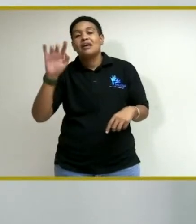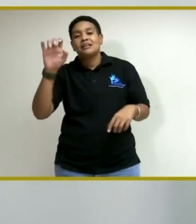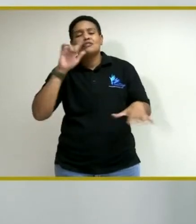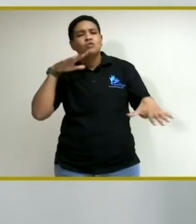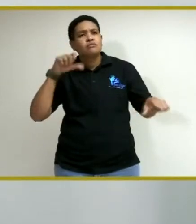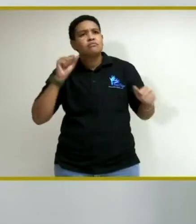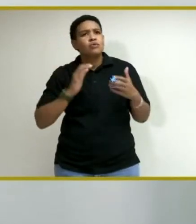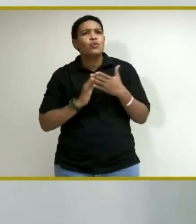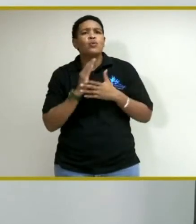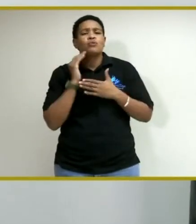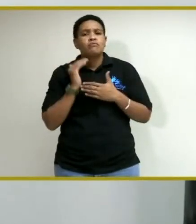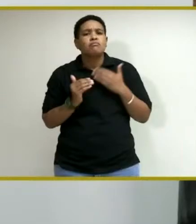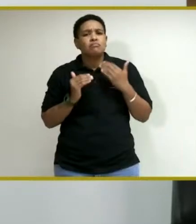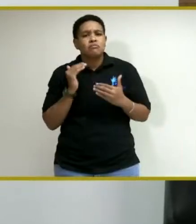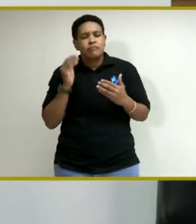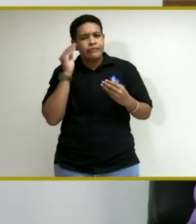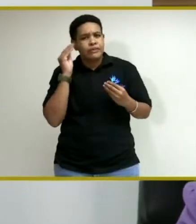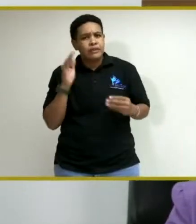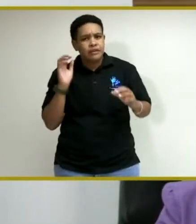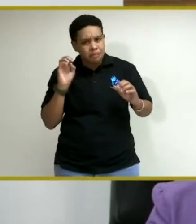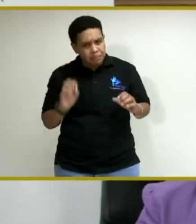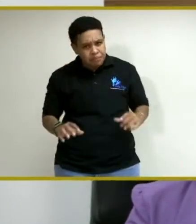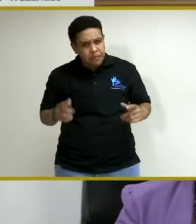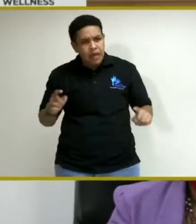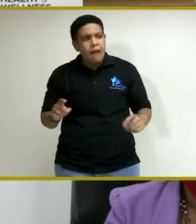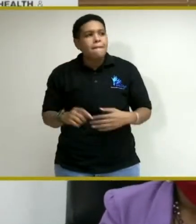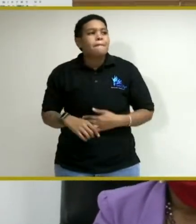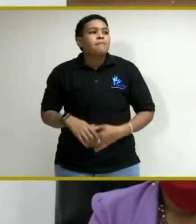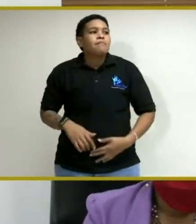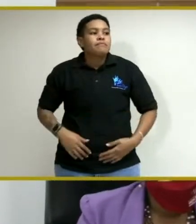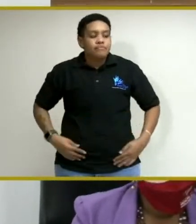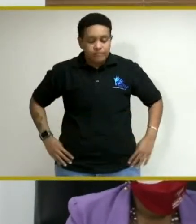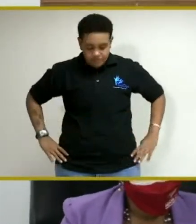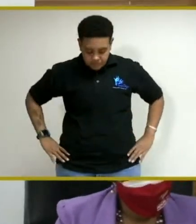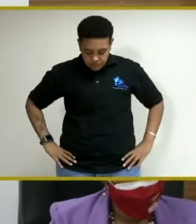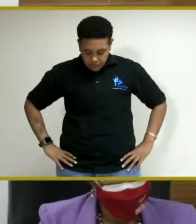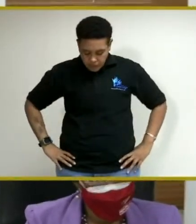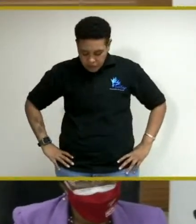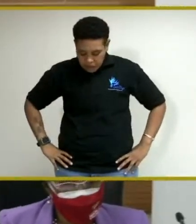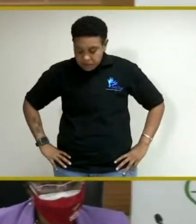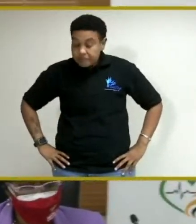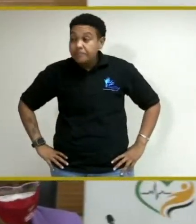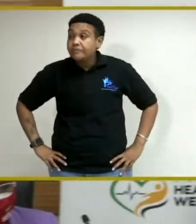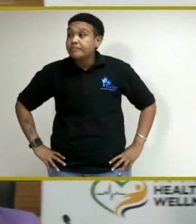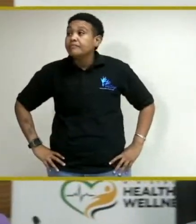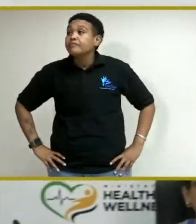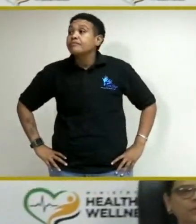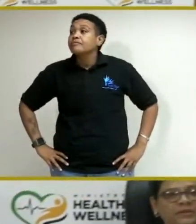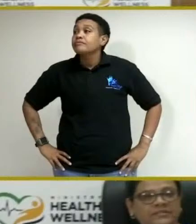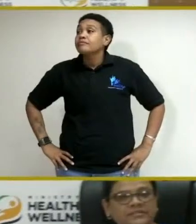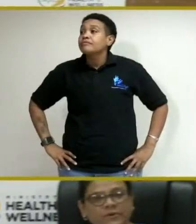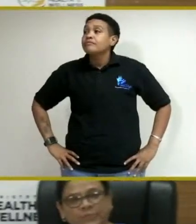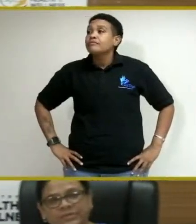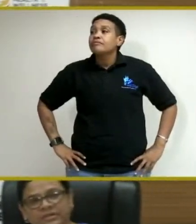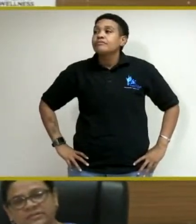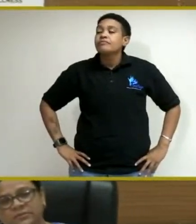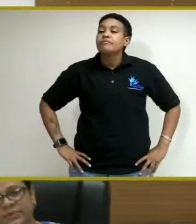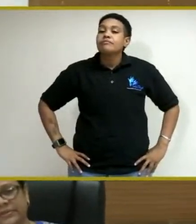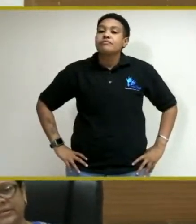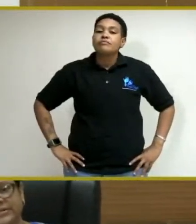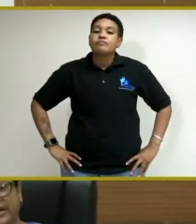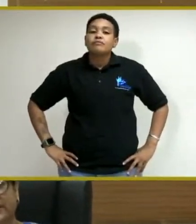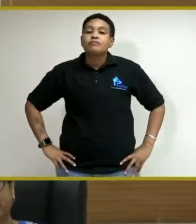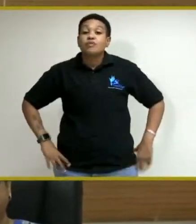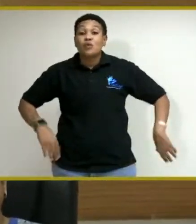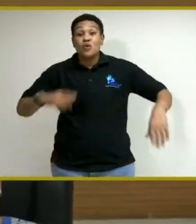us through the data, the numbers. Hi, good evening, everyone. This is our update with